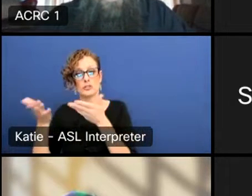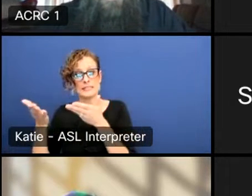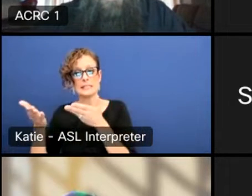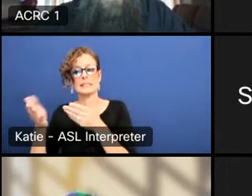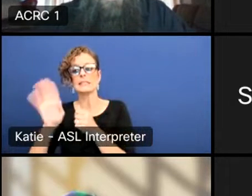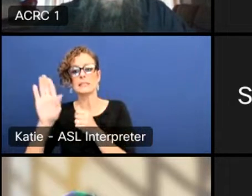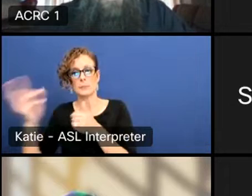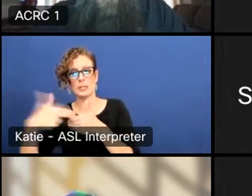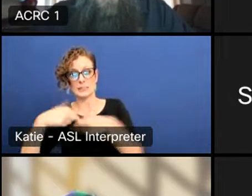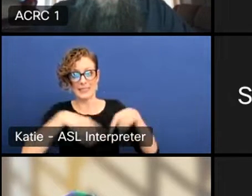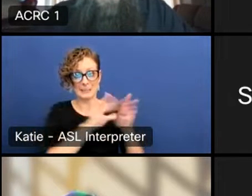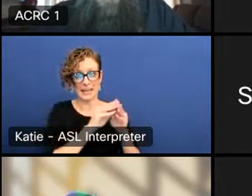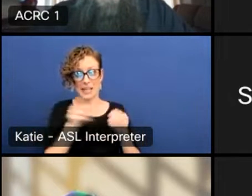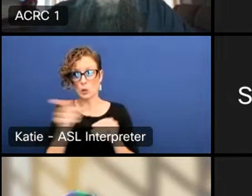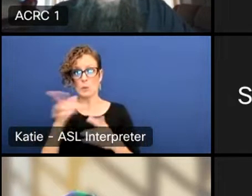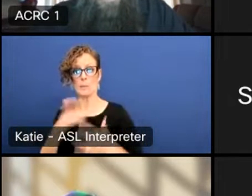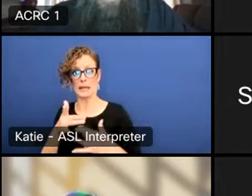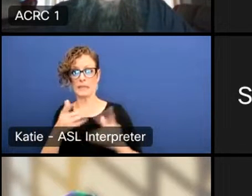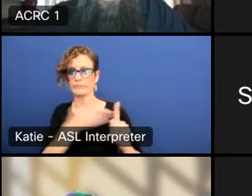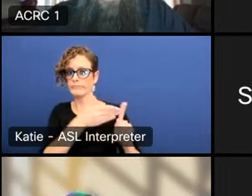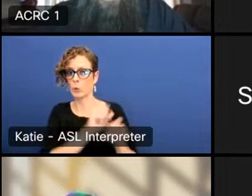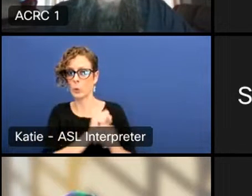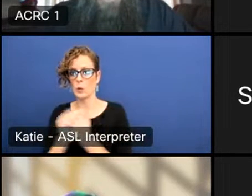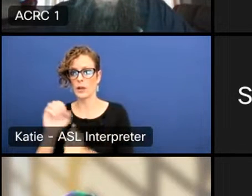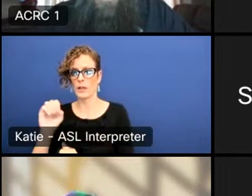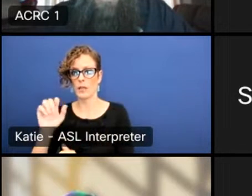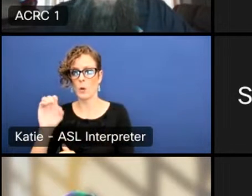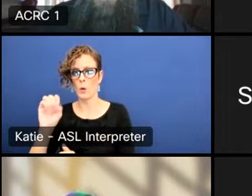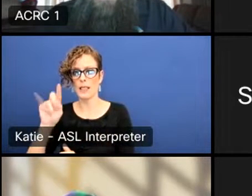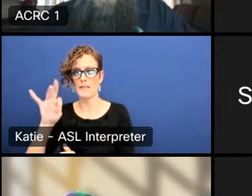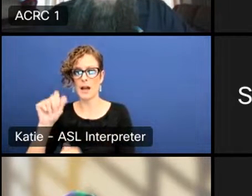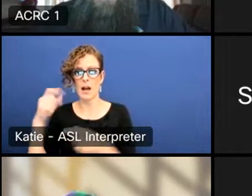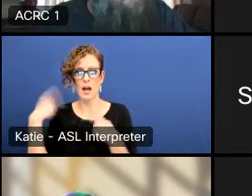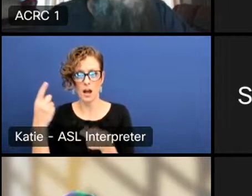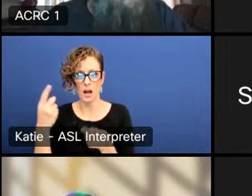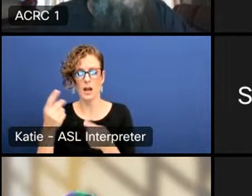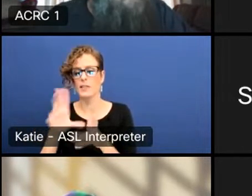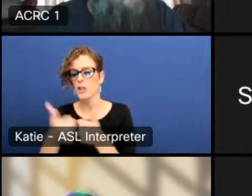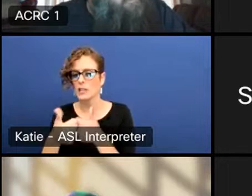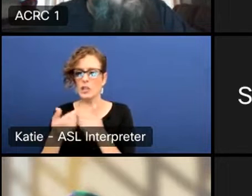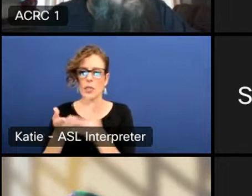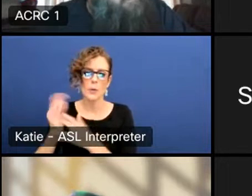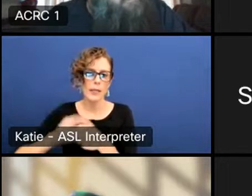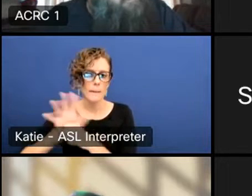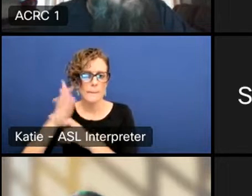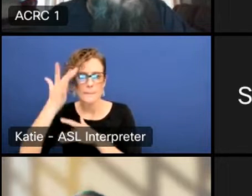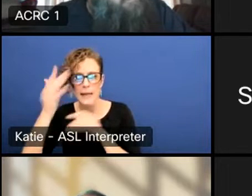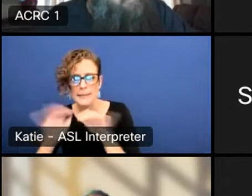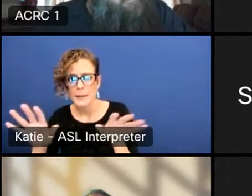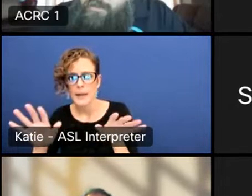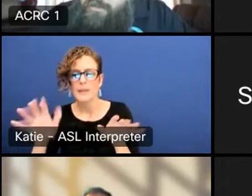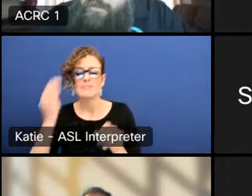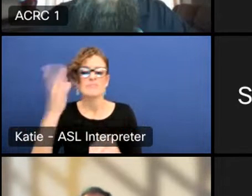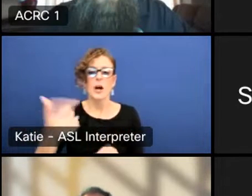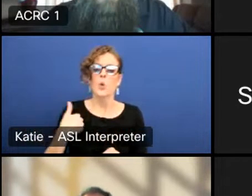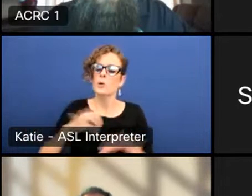with Olivia through the pandemic and all of the challenges that we faced. And I will just say that I will do our absolute very